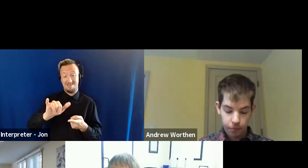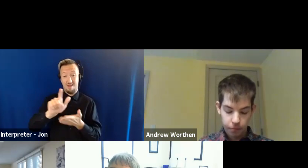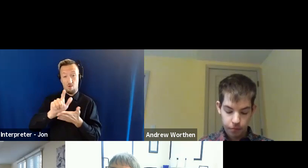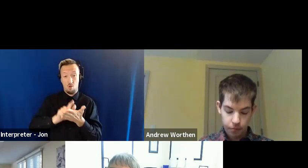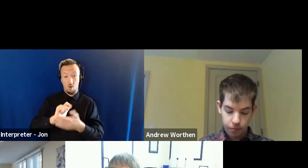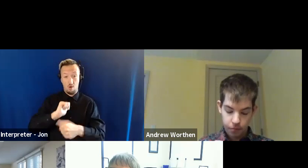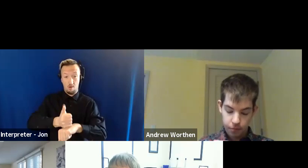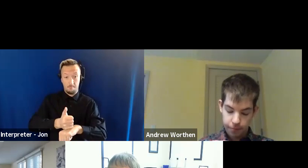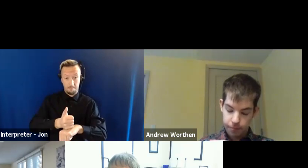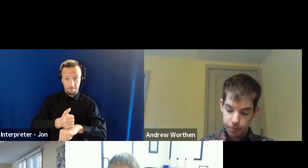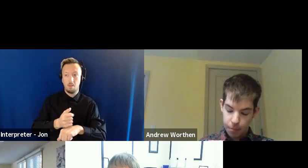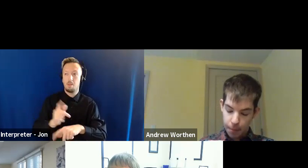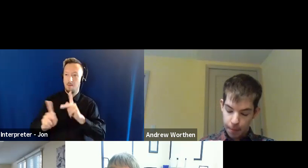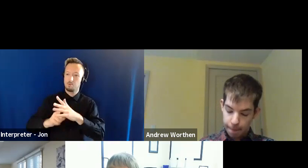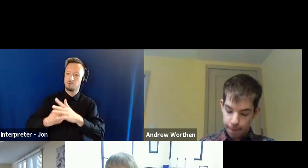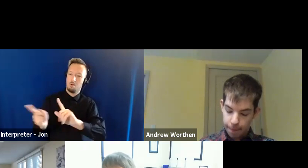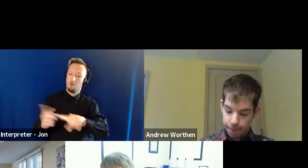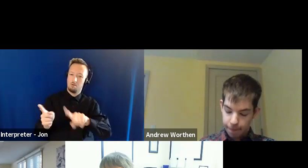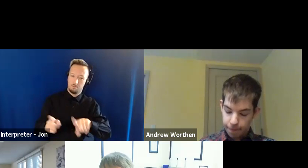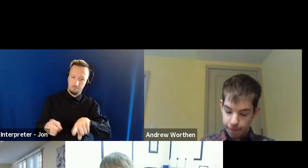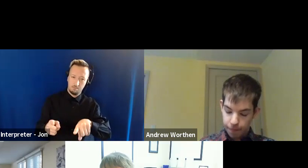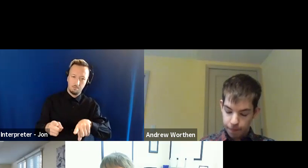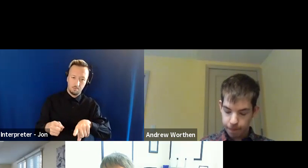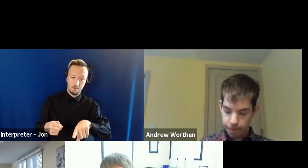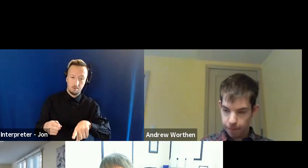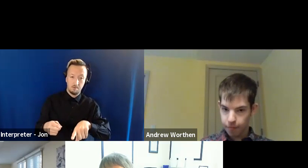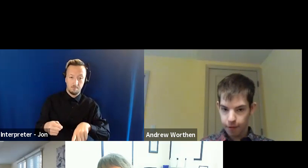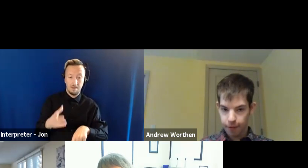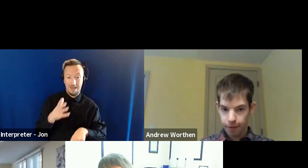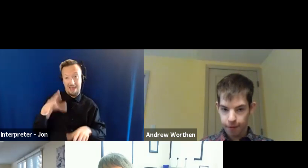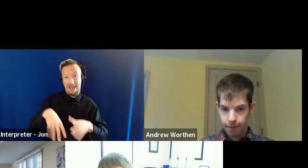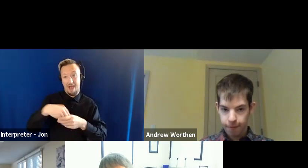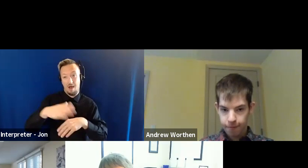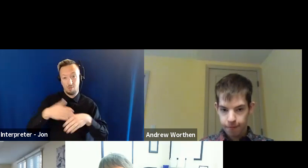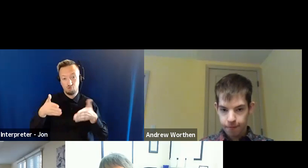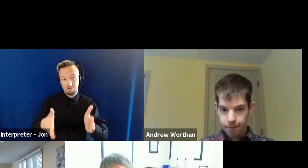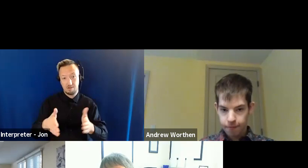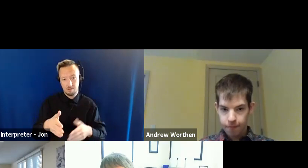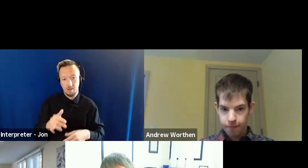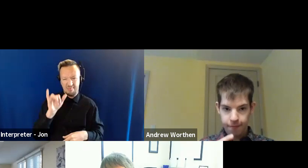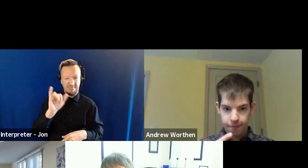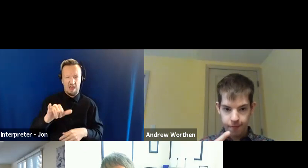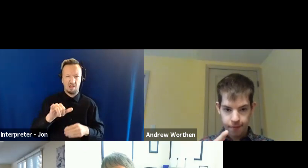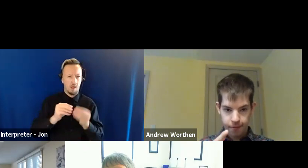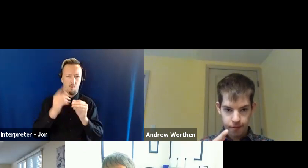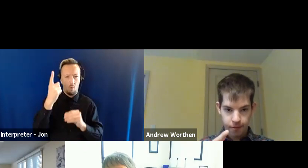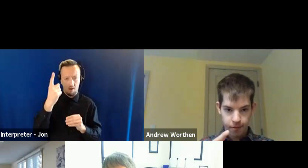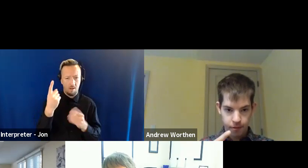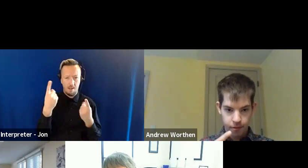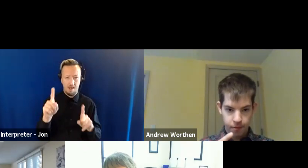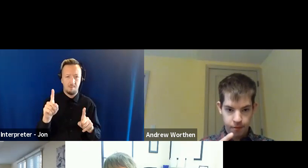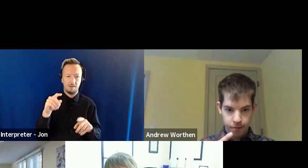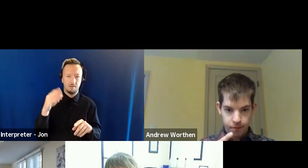and people started to attend and be out on the streets for that matter. So that to me is the most critical thing that happened in